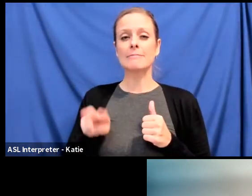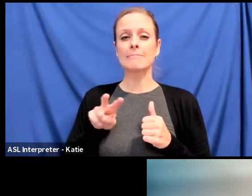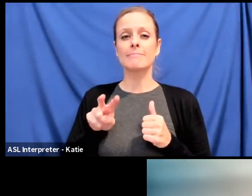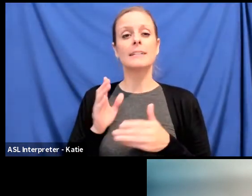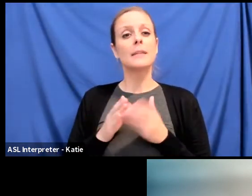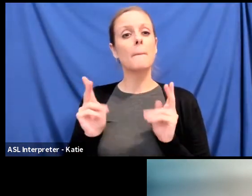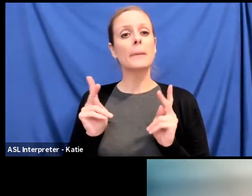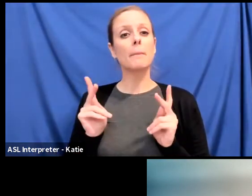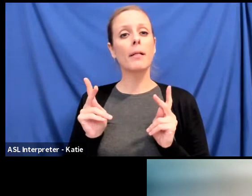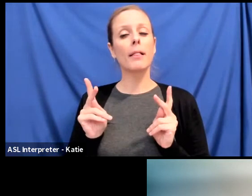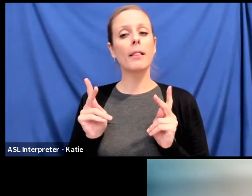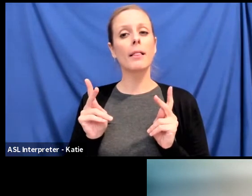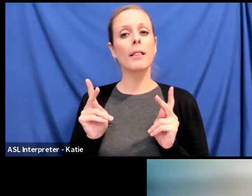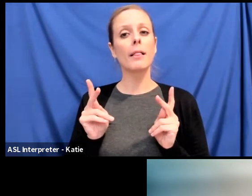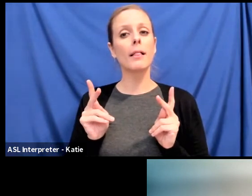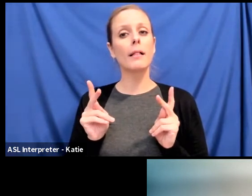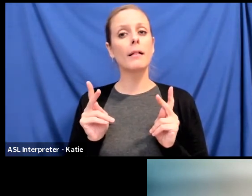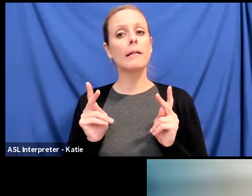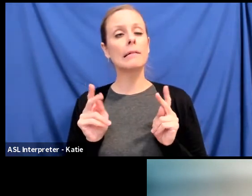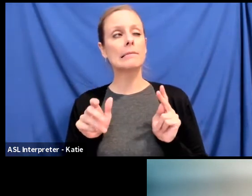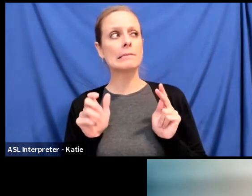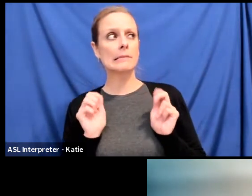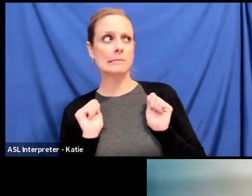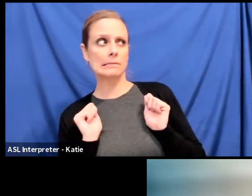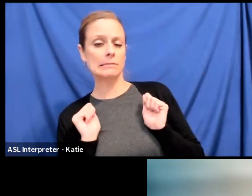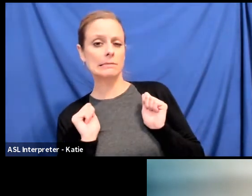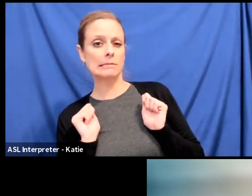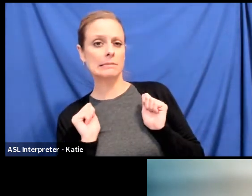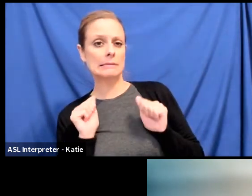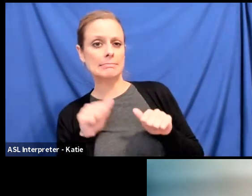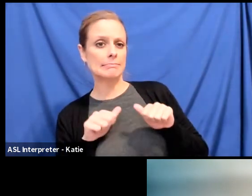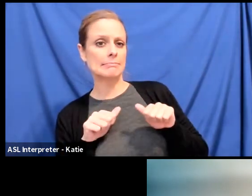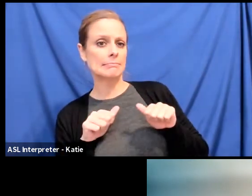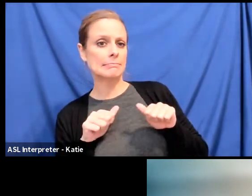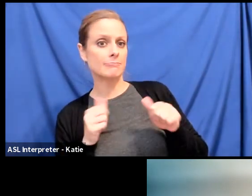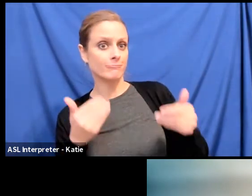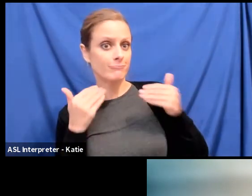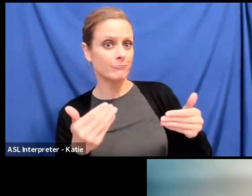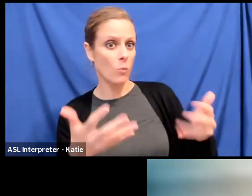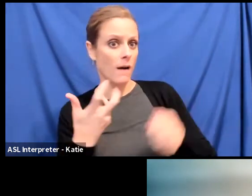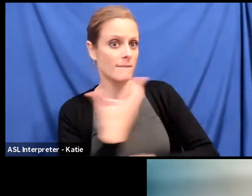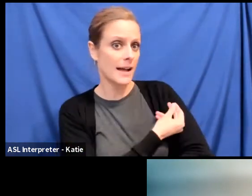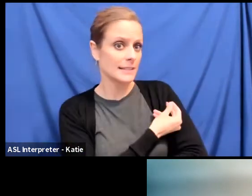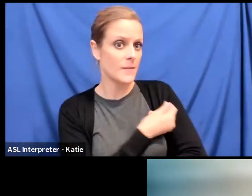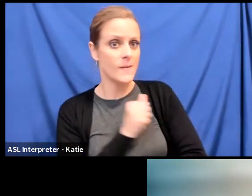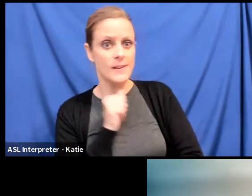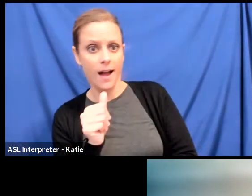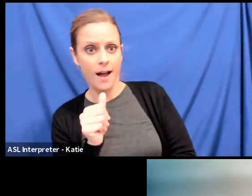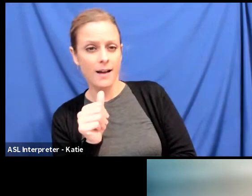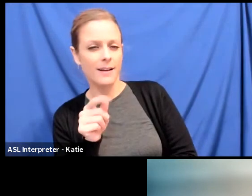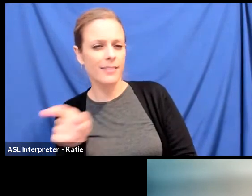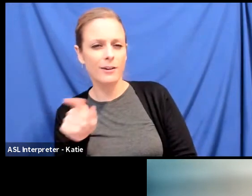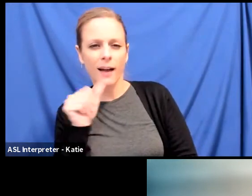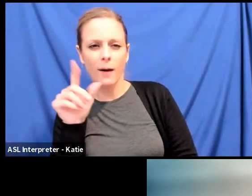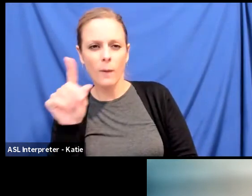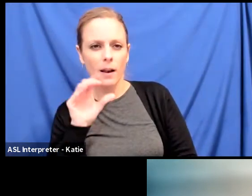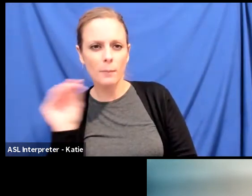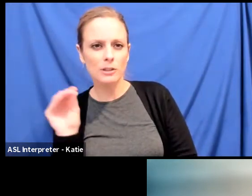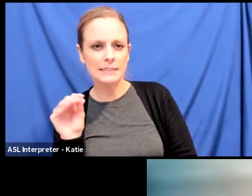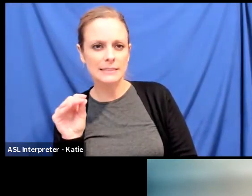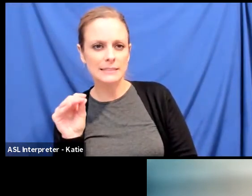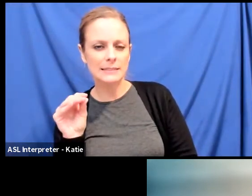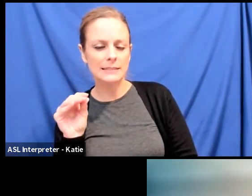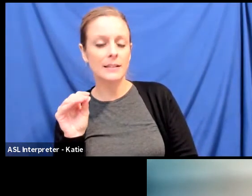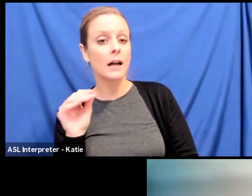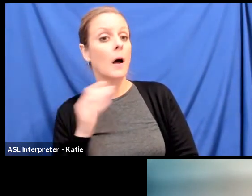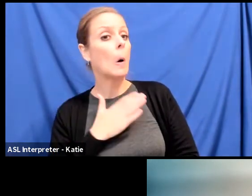who are not 100% sure about their decision or are maybe willing to take